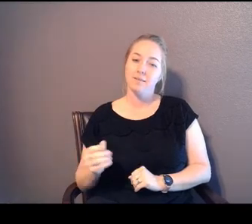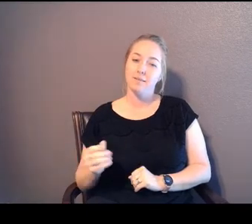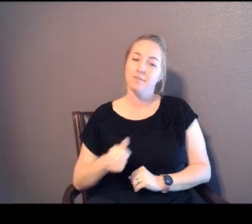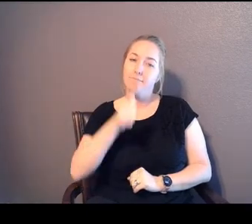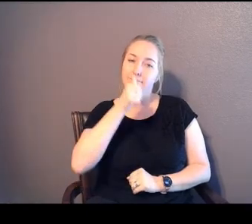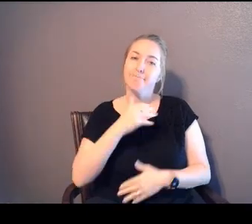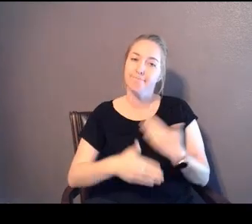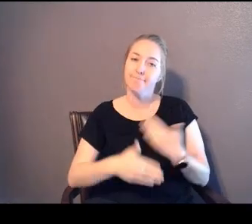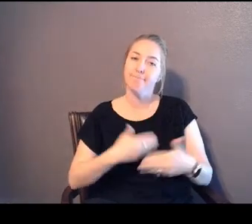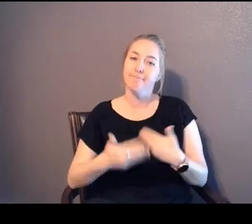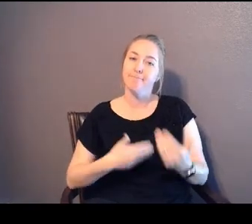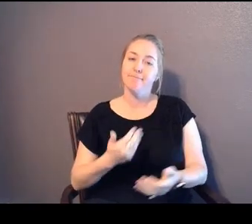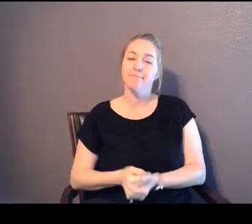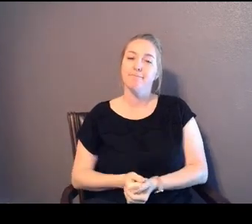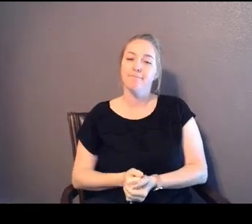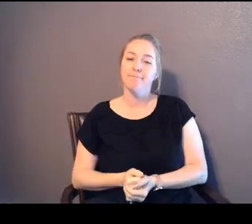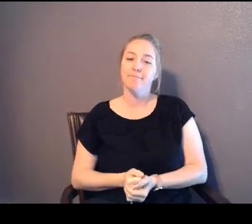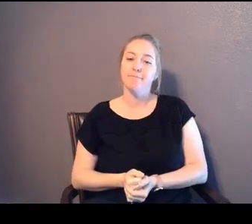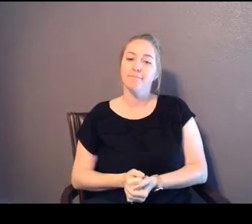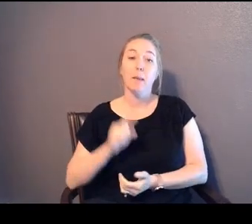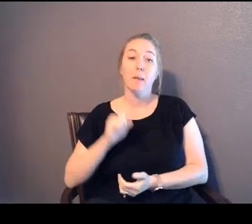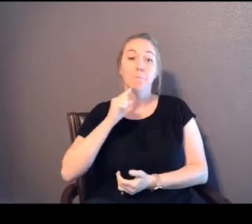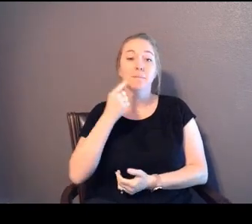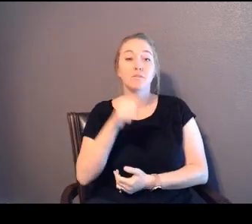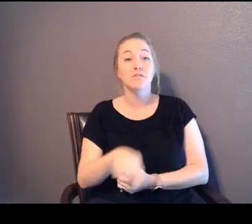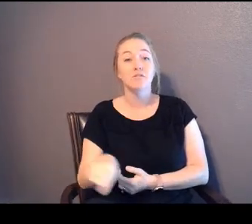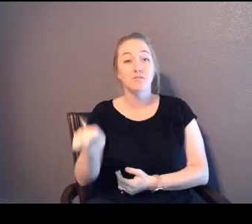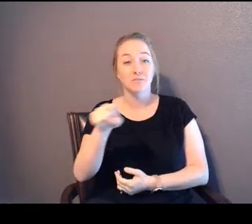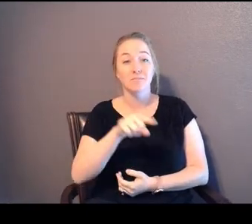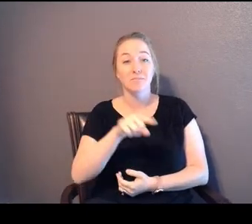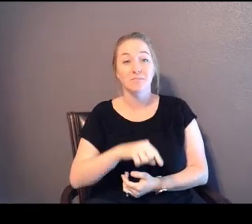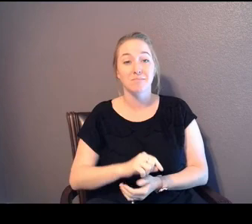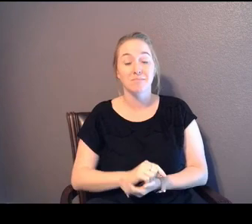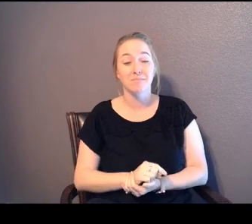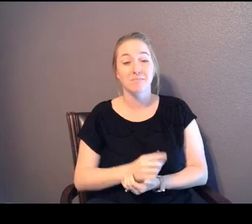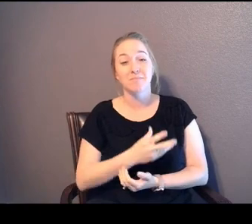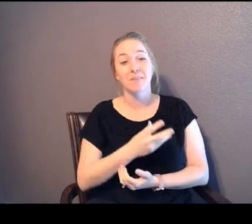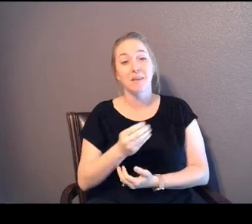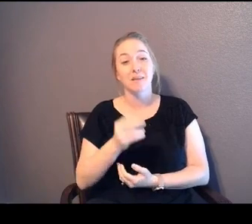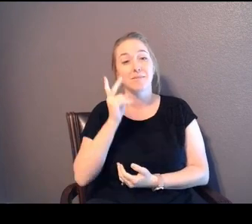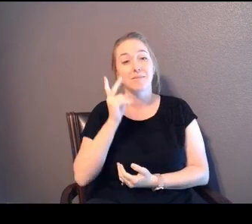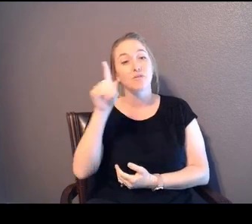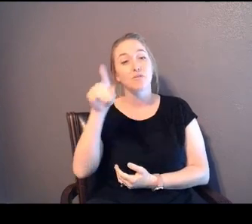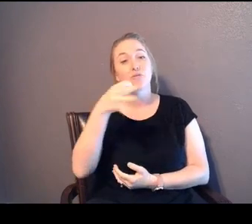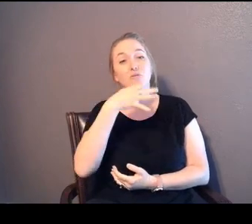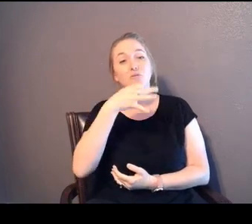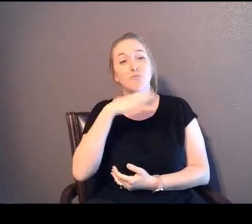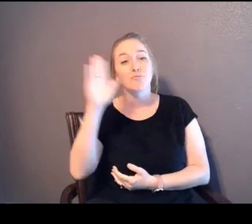I miss you, and I'll see you soon. Bye.